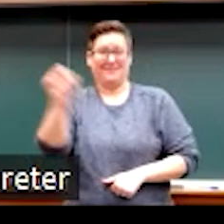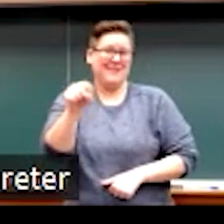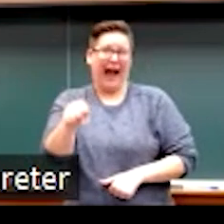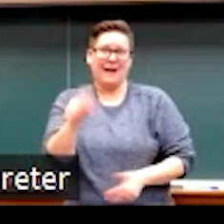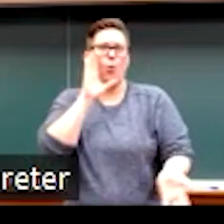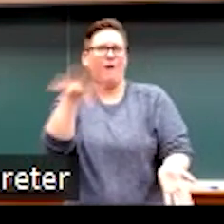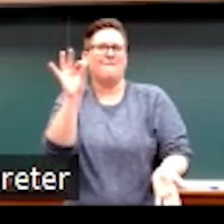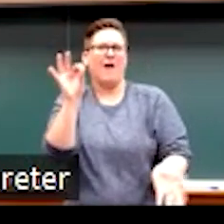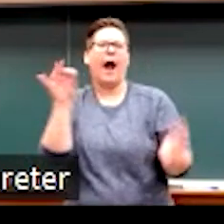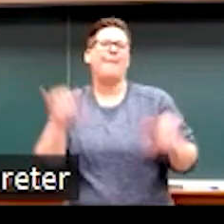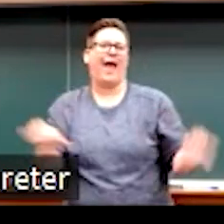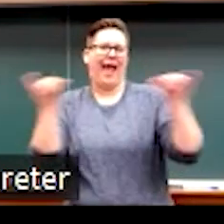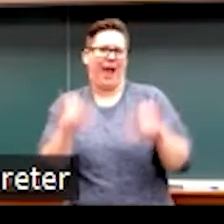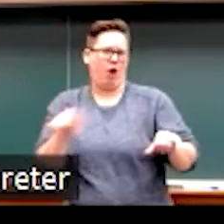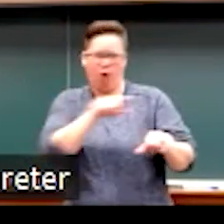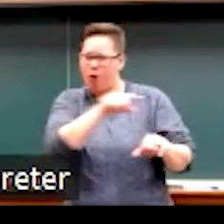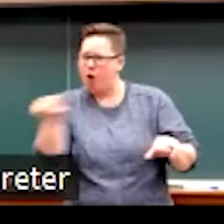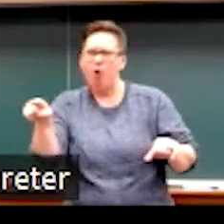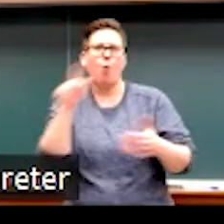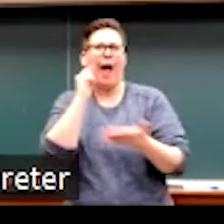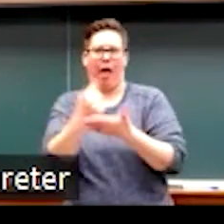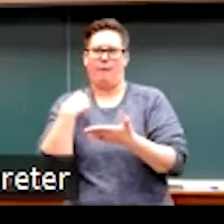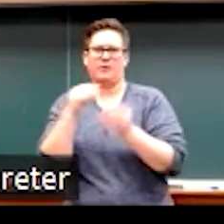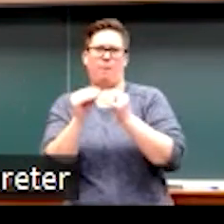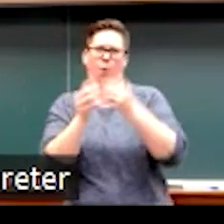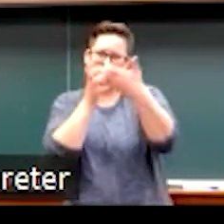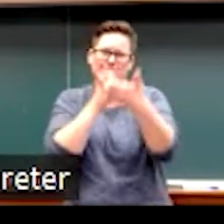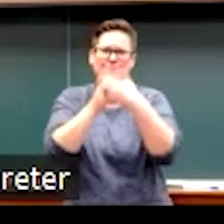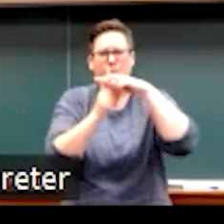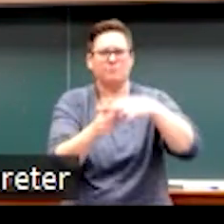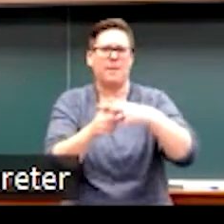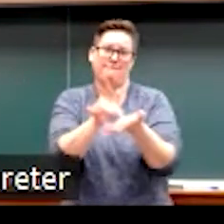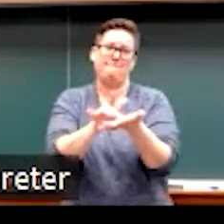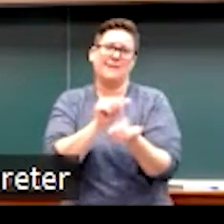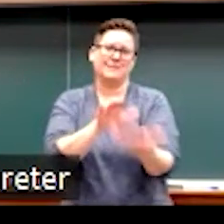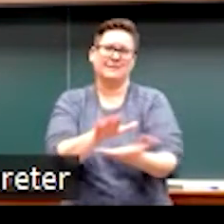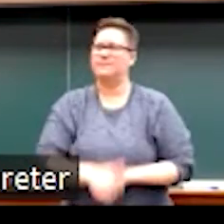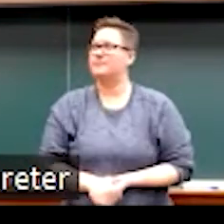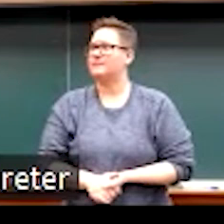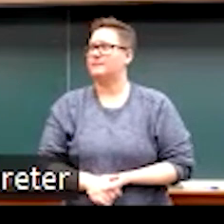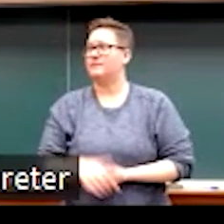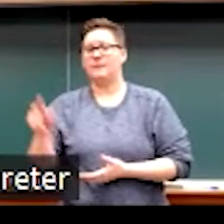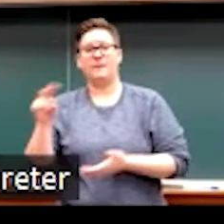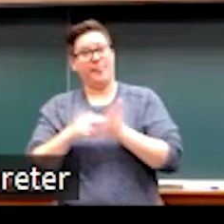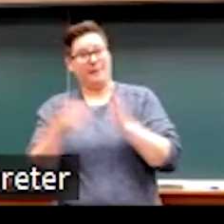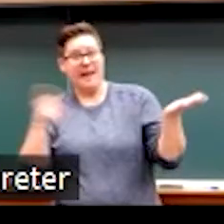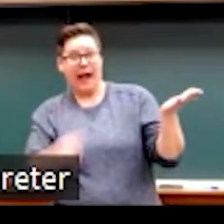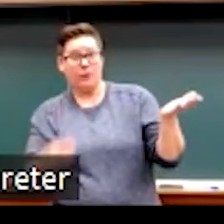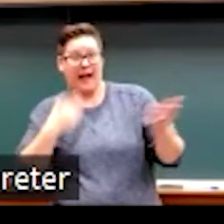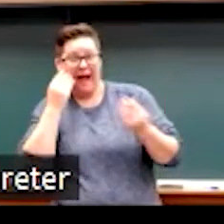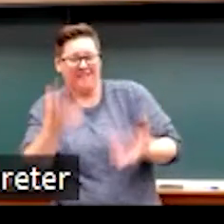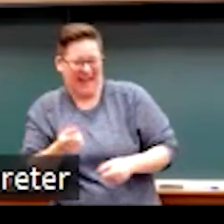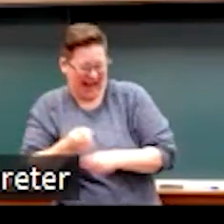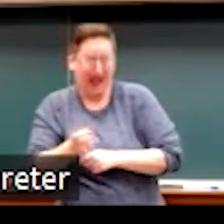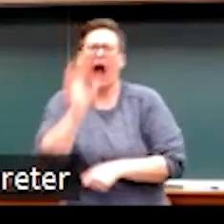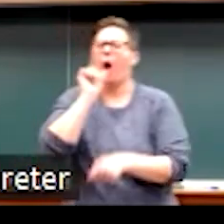you're going to find patterns and inform precision medicine approaches going forward. Yes, So like next week, maybe you'll have some data on I'll that.